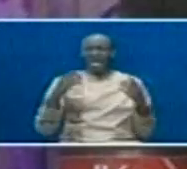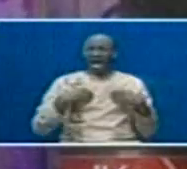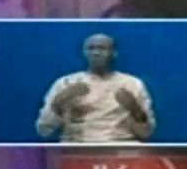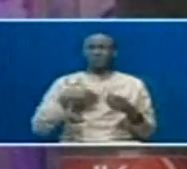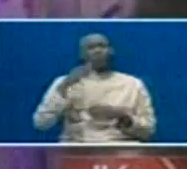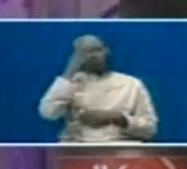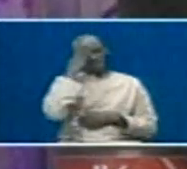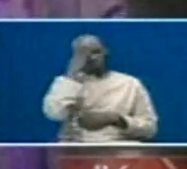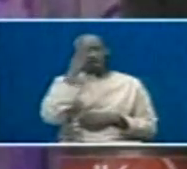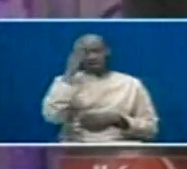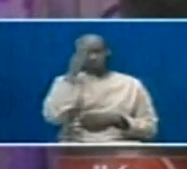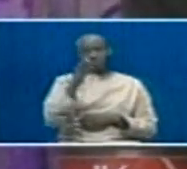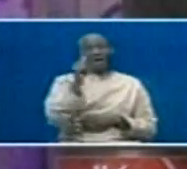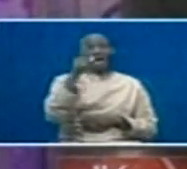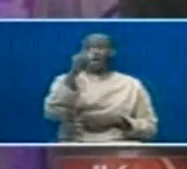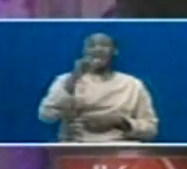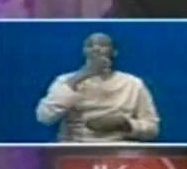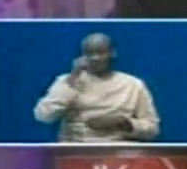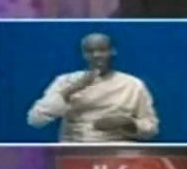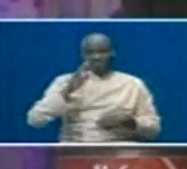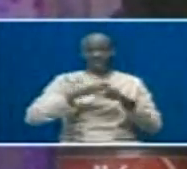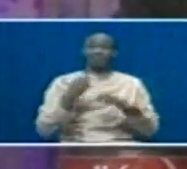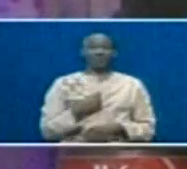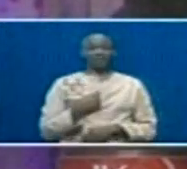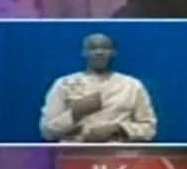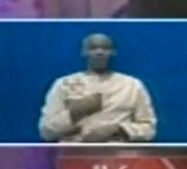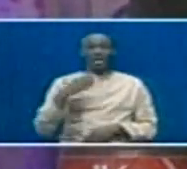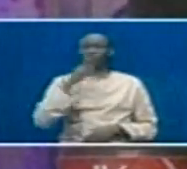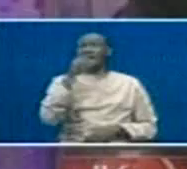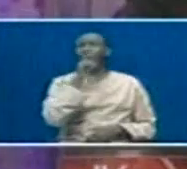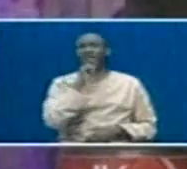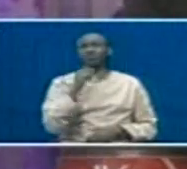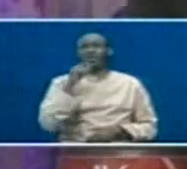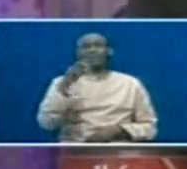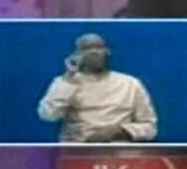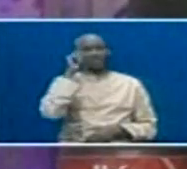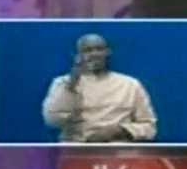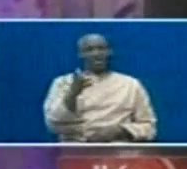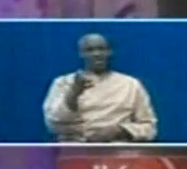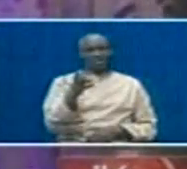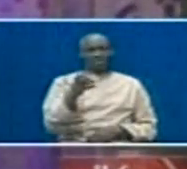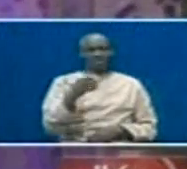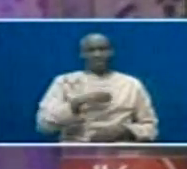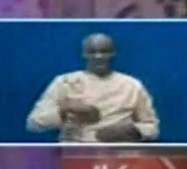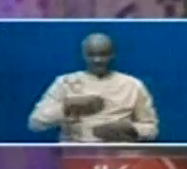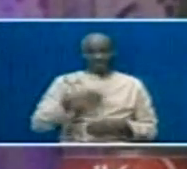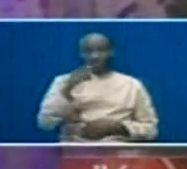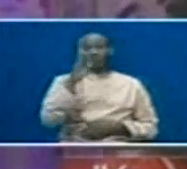Ali better than I. I mean, there's a guy in Mombasa today, in Malindi, Abdullah